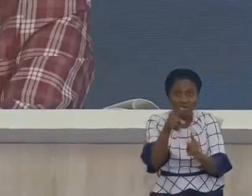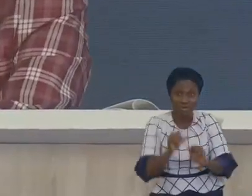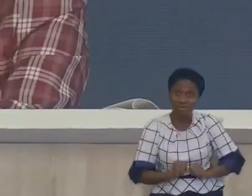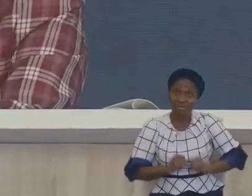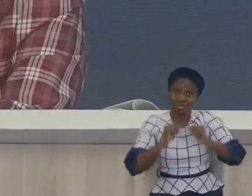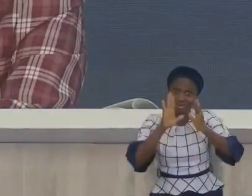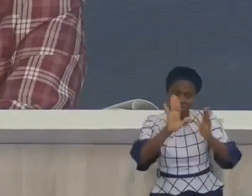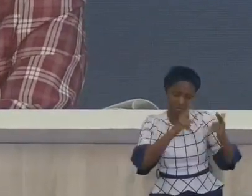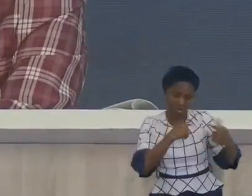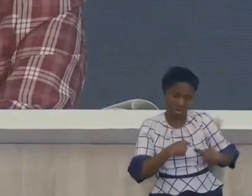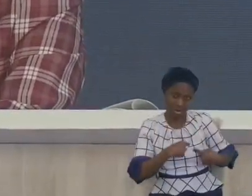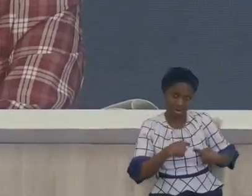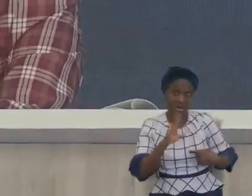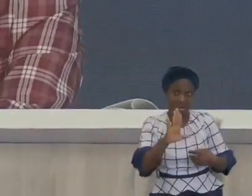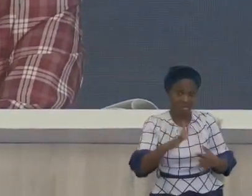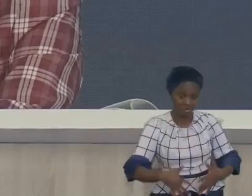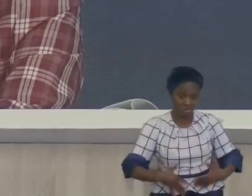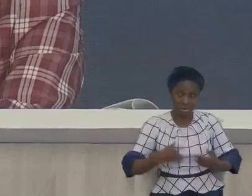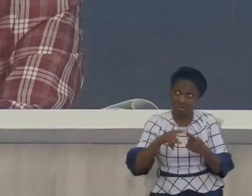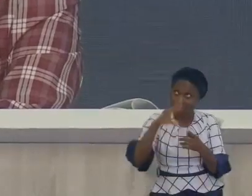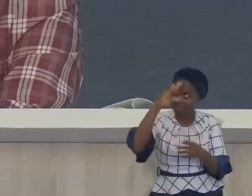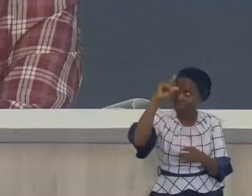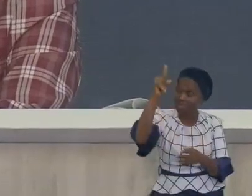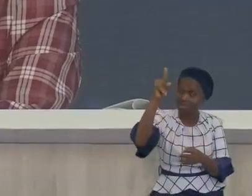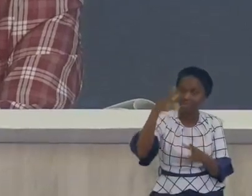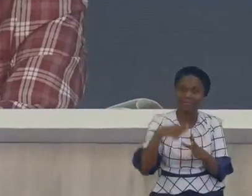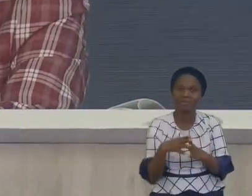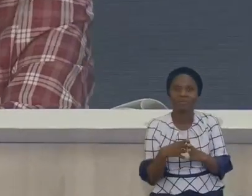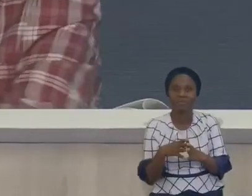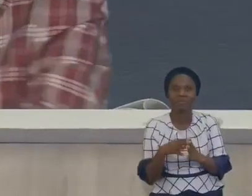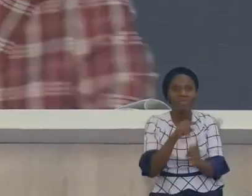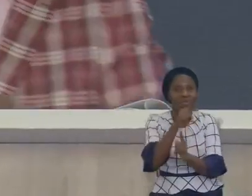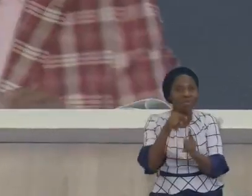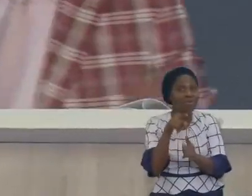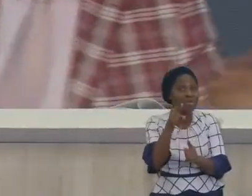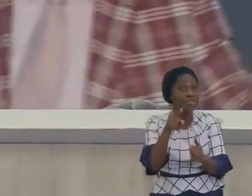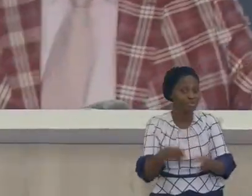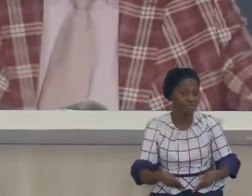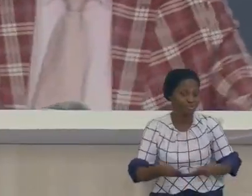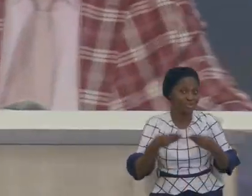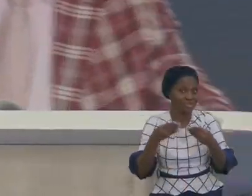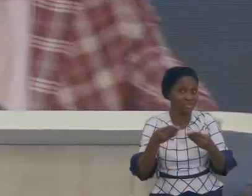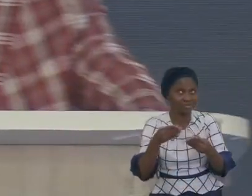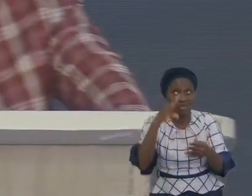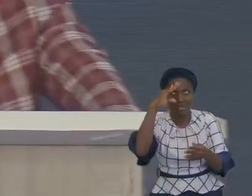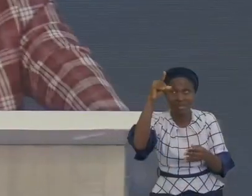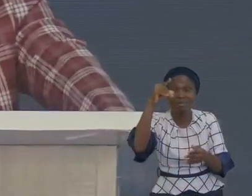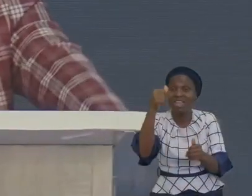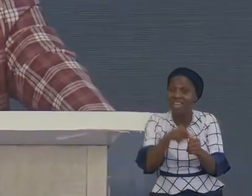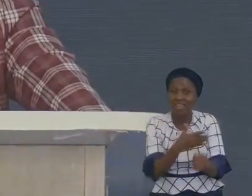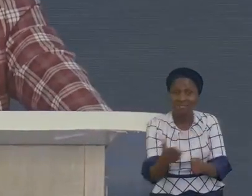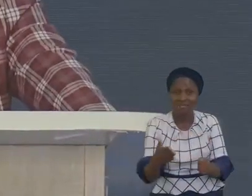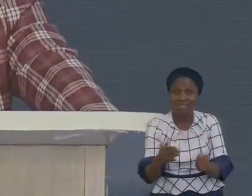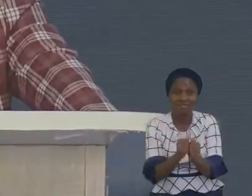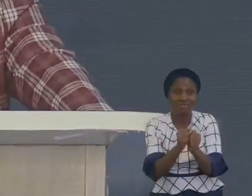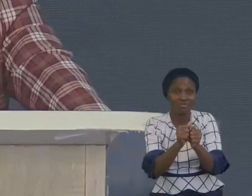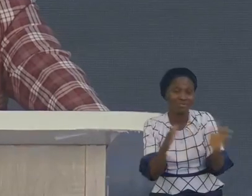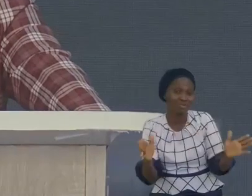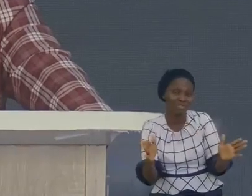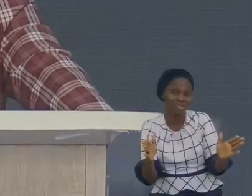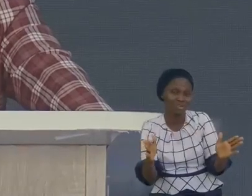you give Him everything without reservation, and you say, Lord, here I